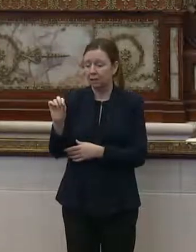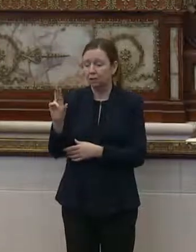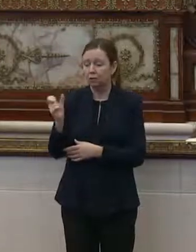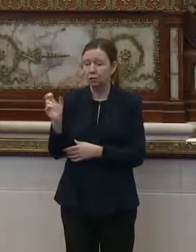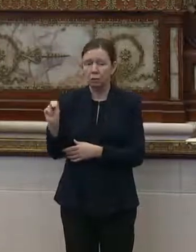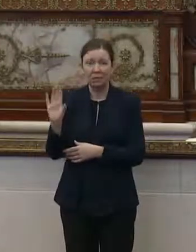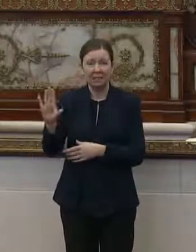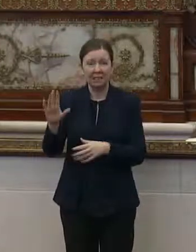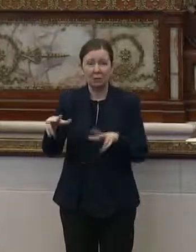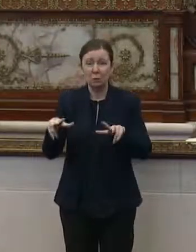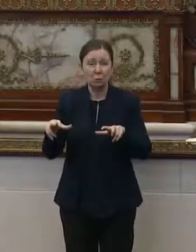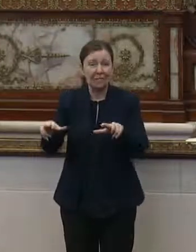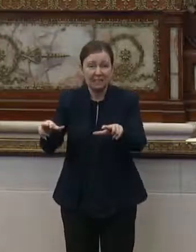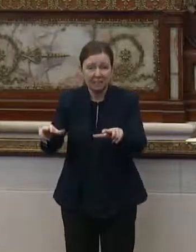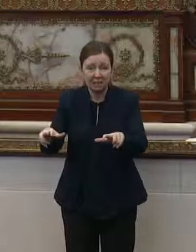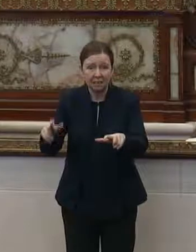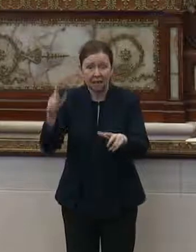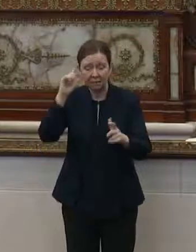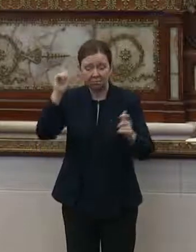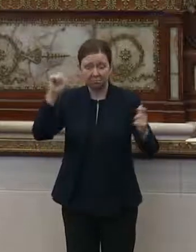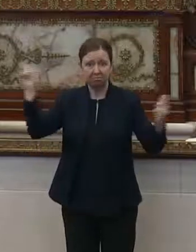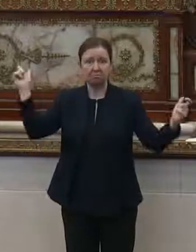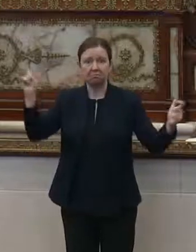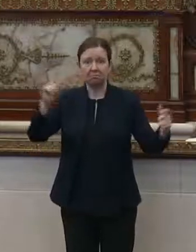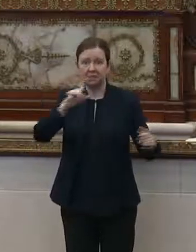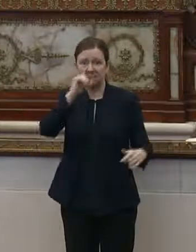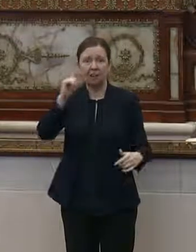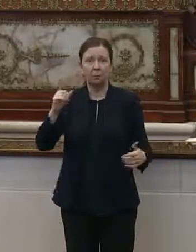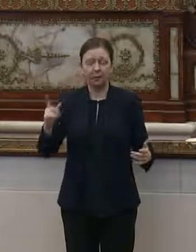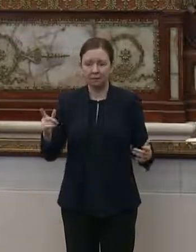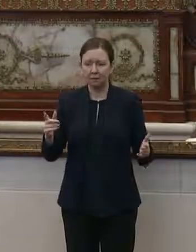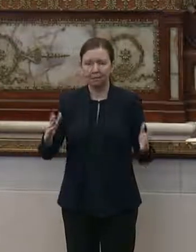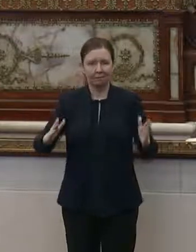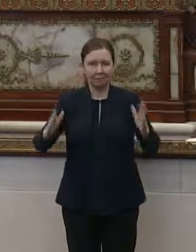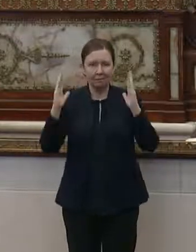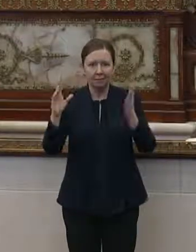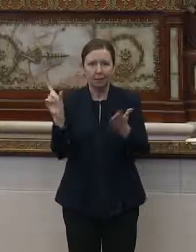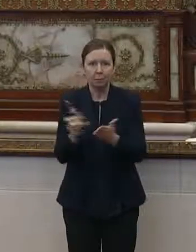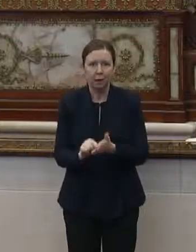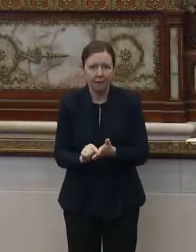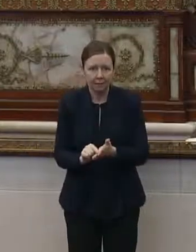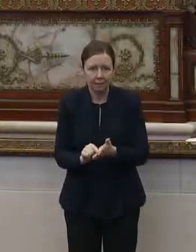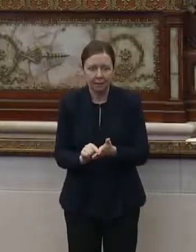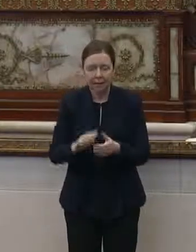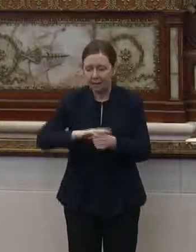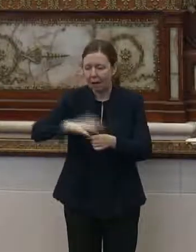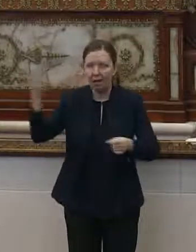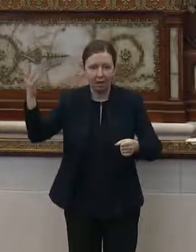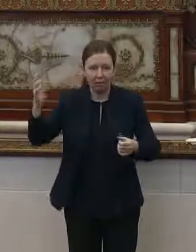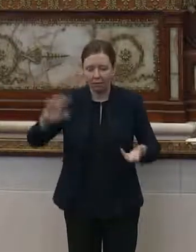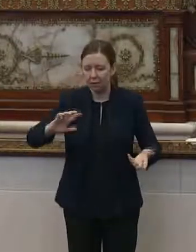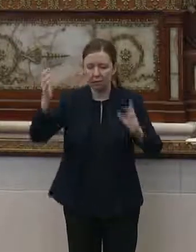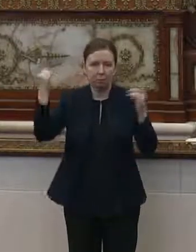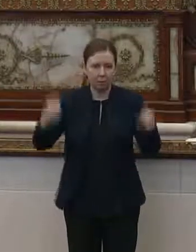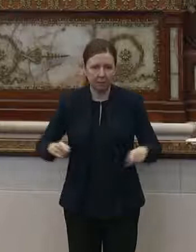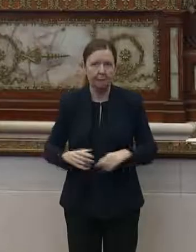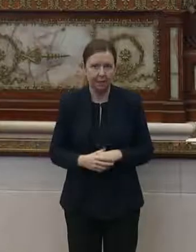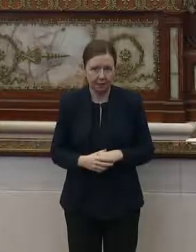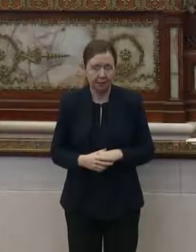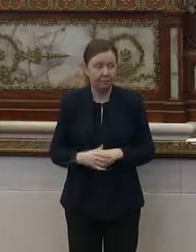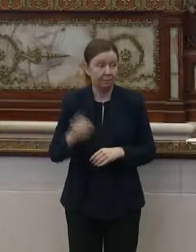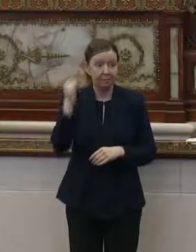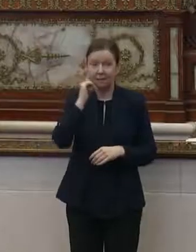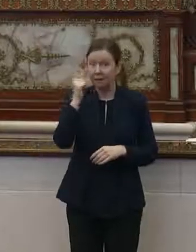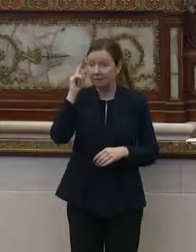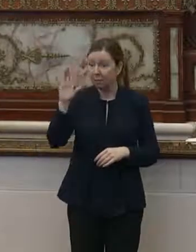greed and enormous sense of entitlement drew the attention of the press and uncovered the debacle before us. If it were